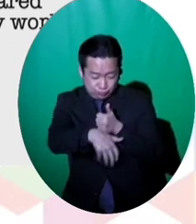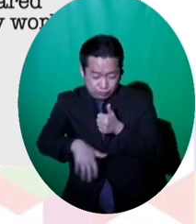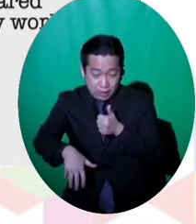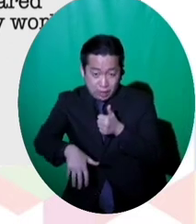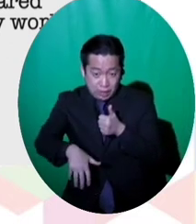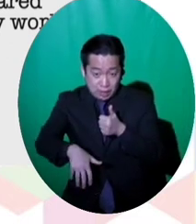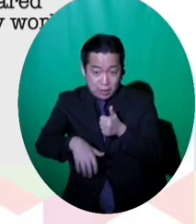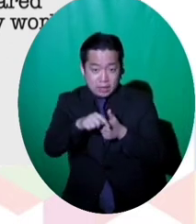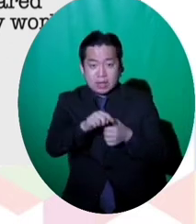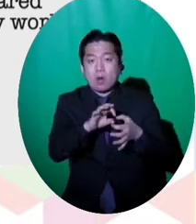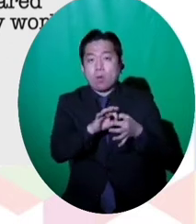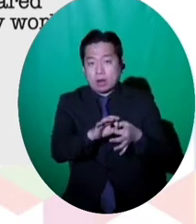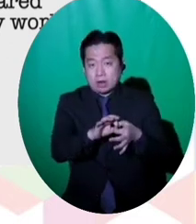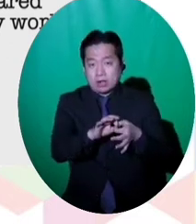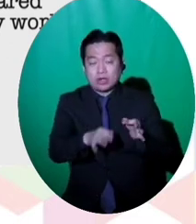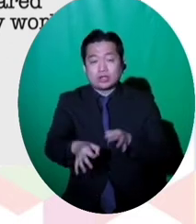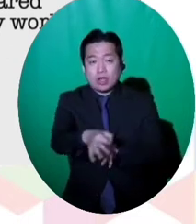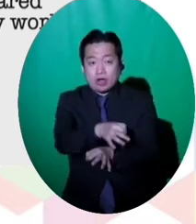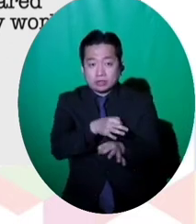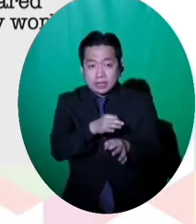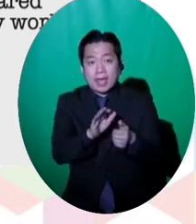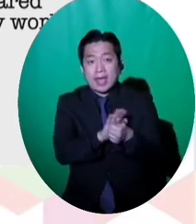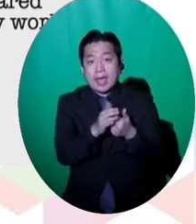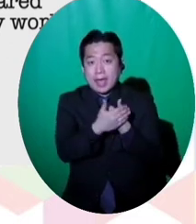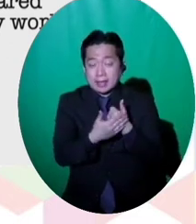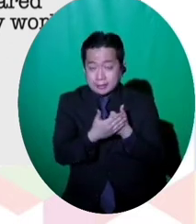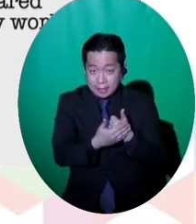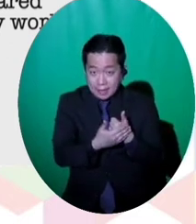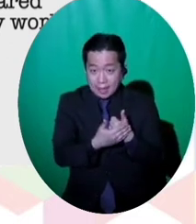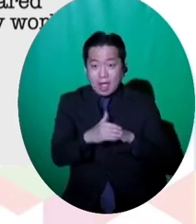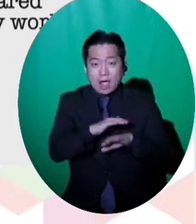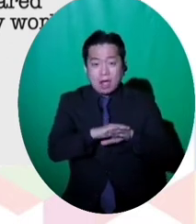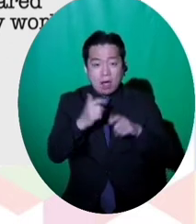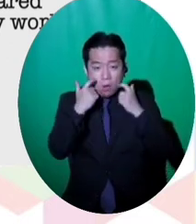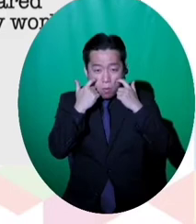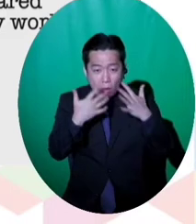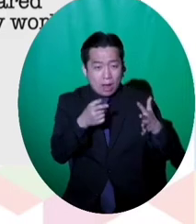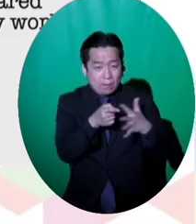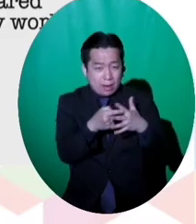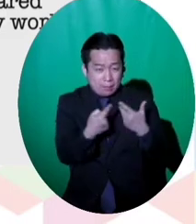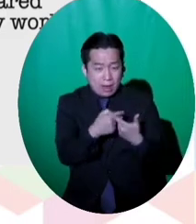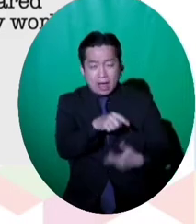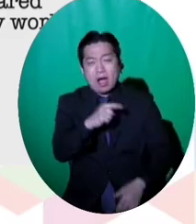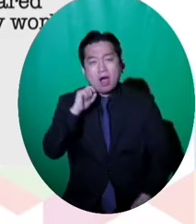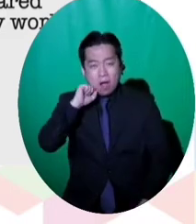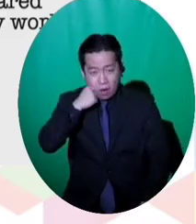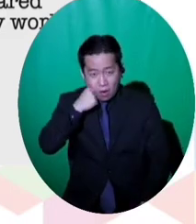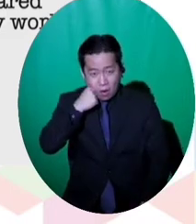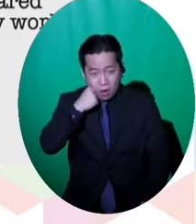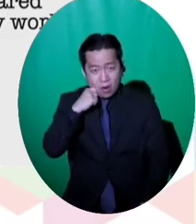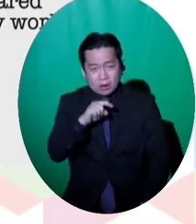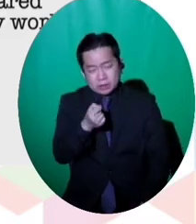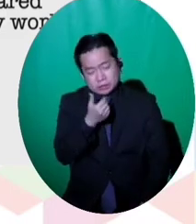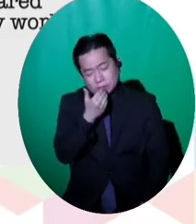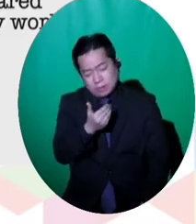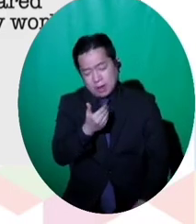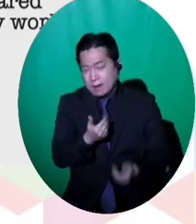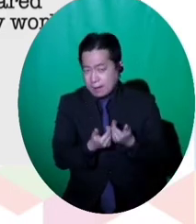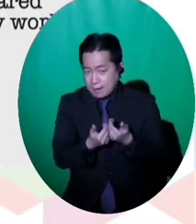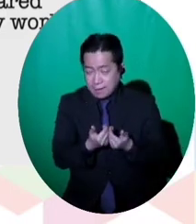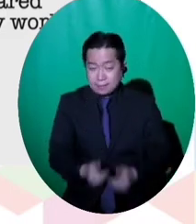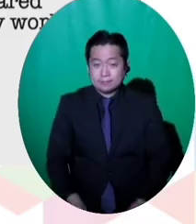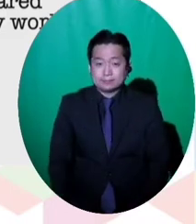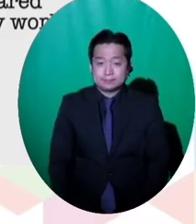success. So this leads to a kind of moral principle that responsibilities for care provision have to be equitably